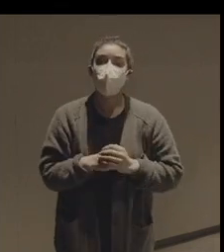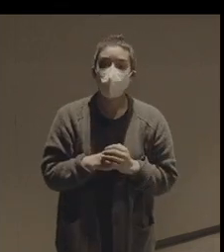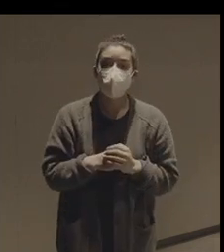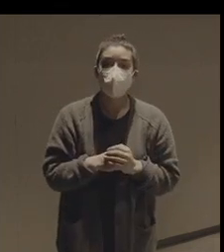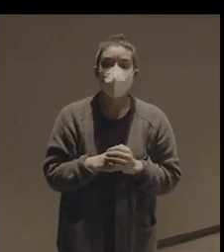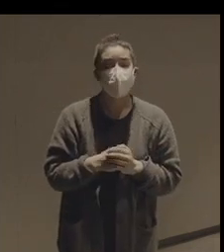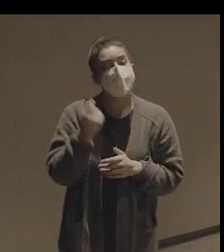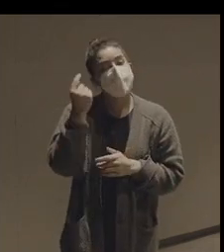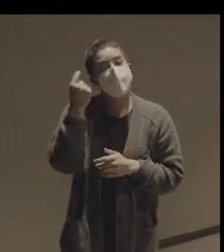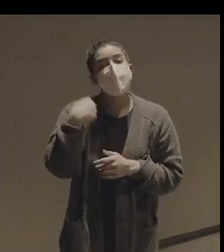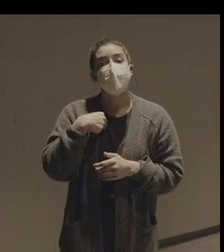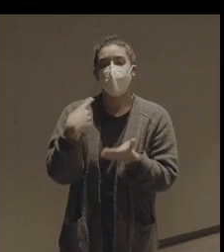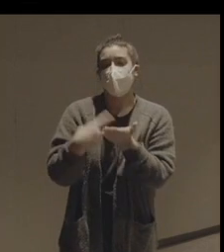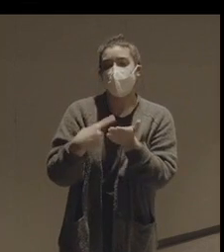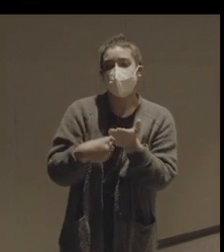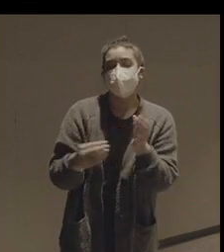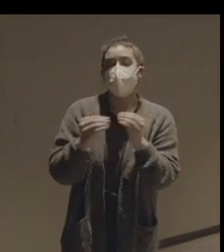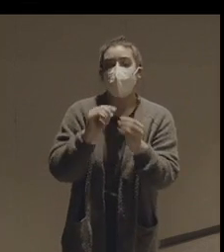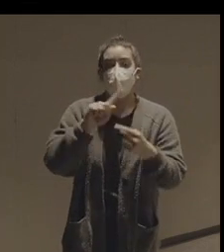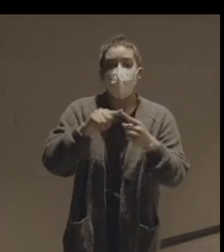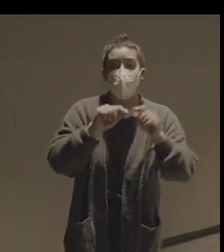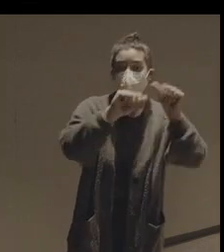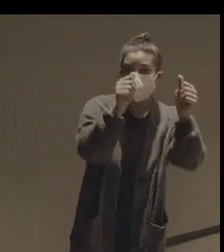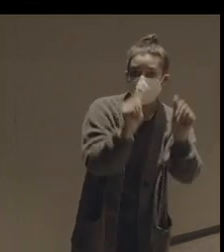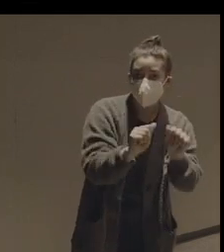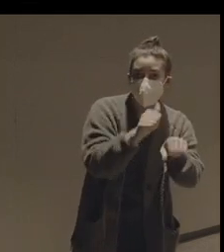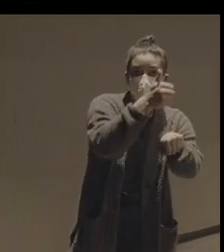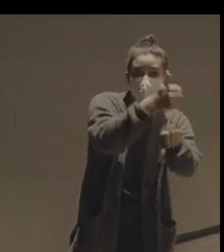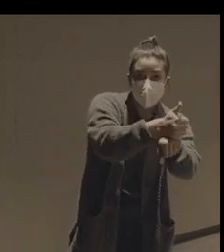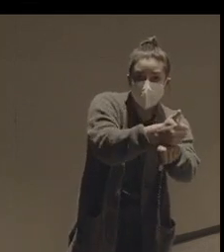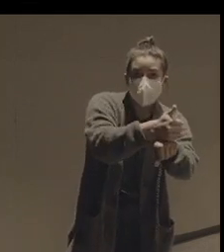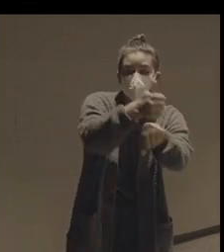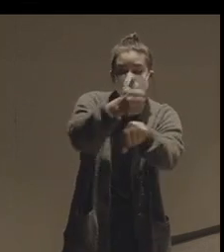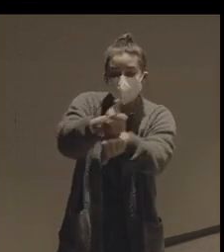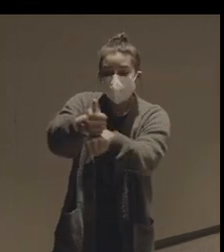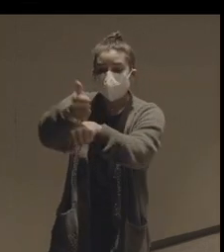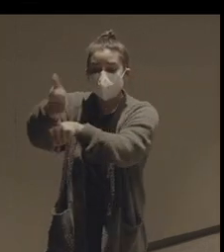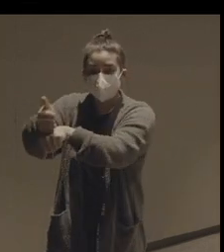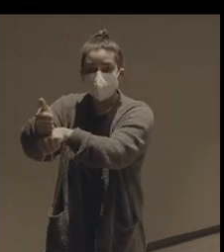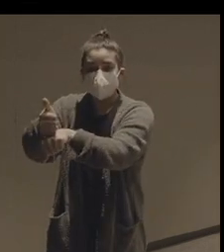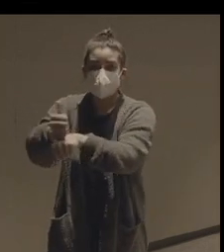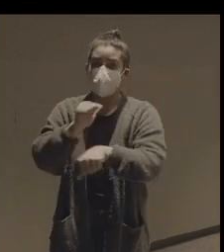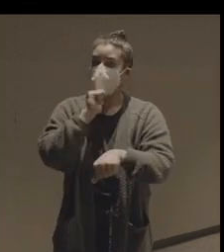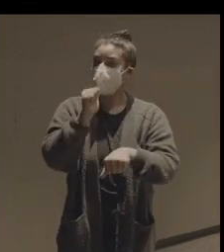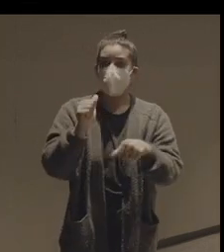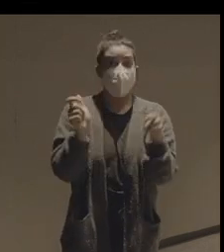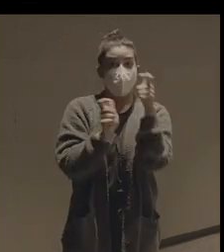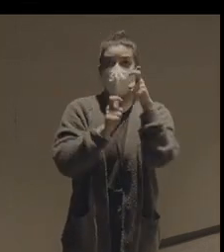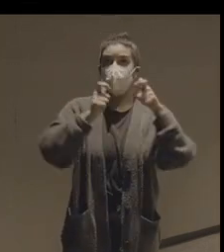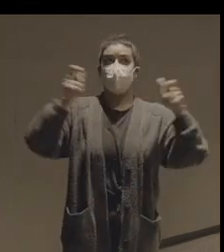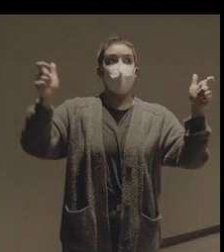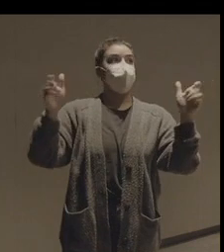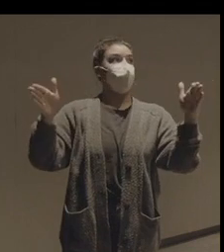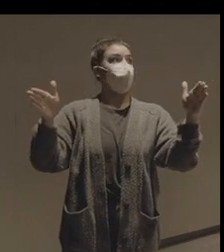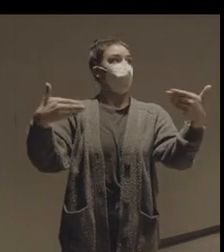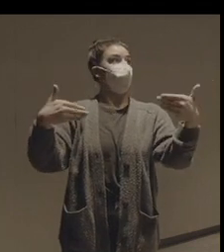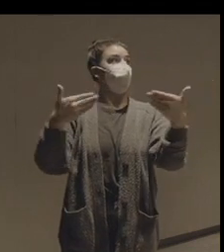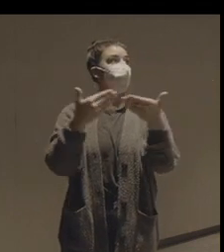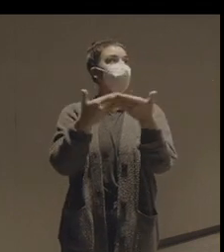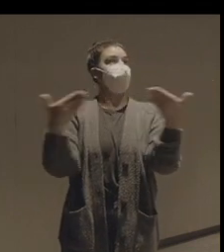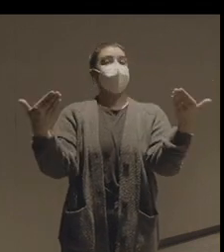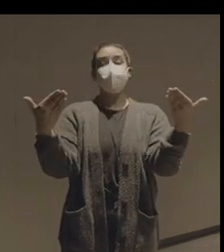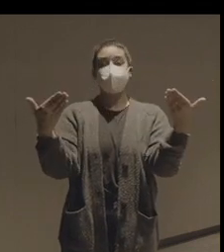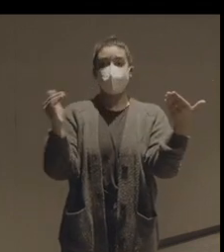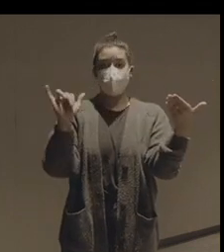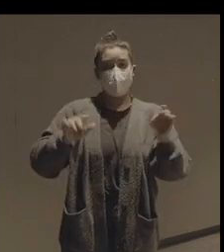pieces, not the artists who are working in large-scale room environments and things, because that is a whole other related,